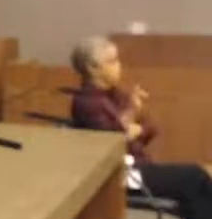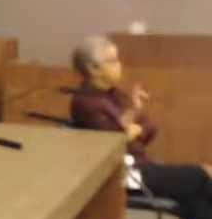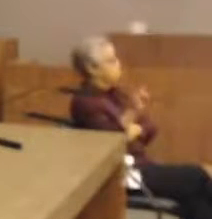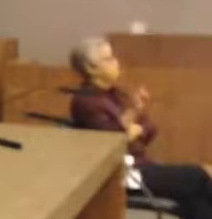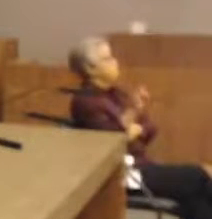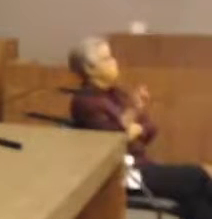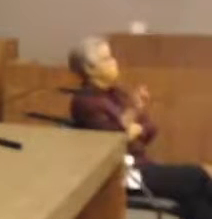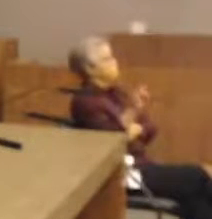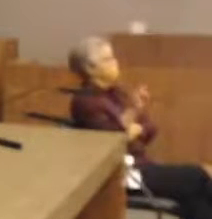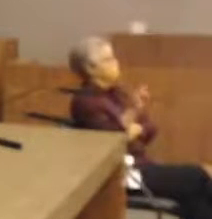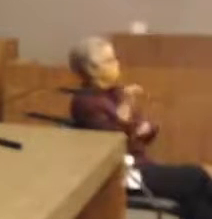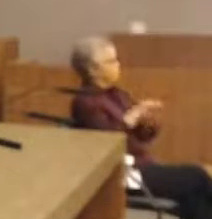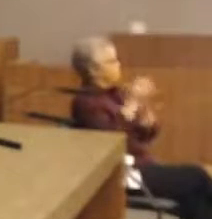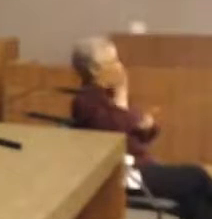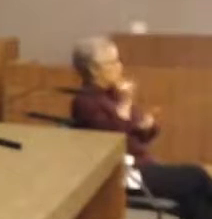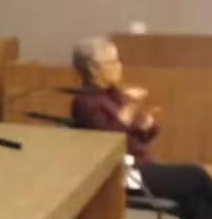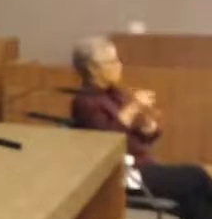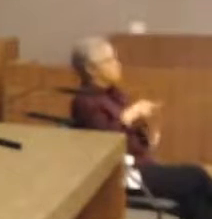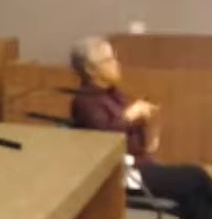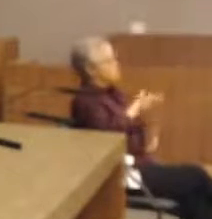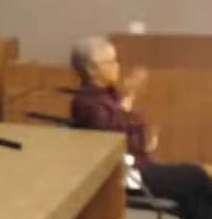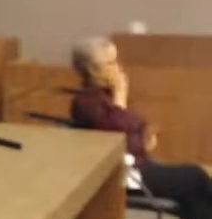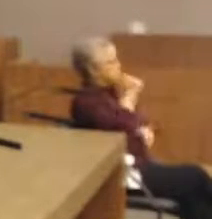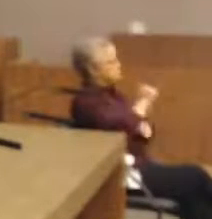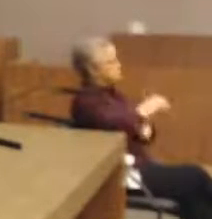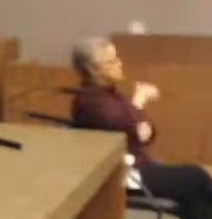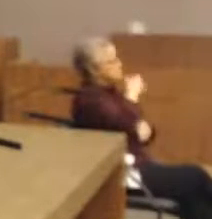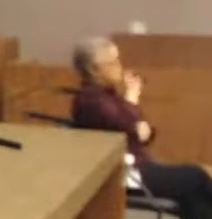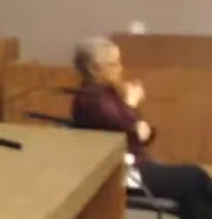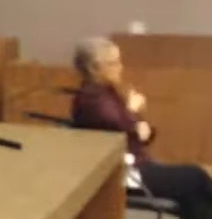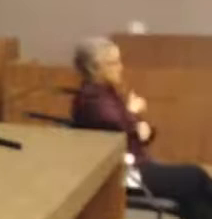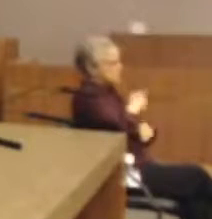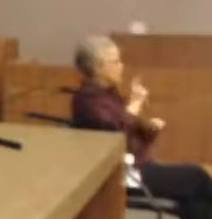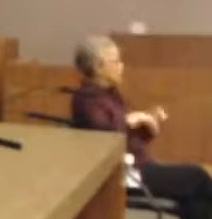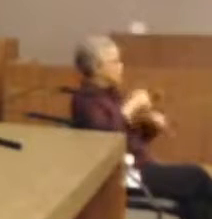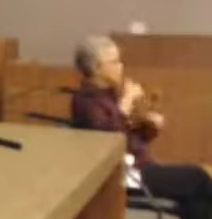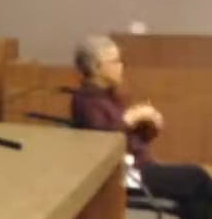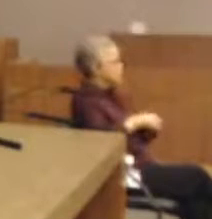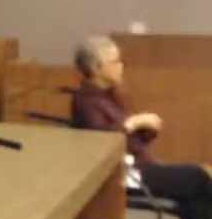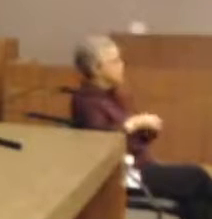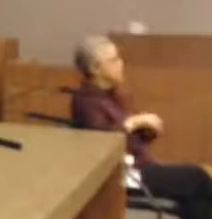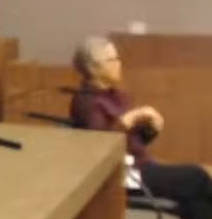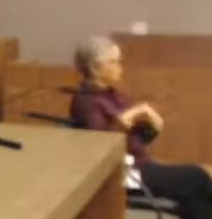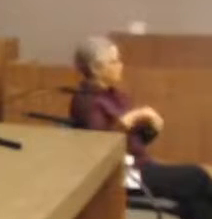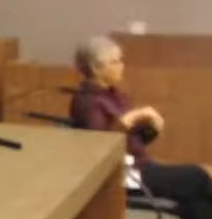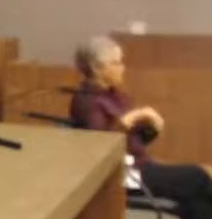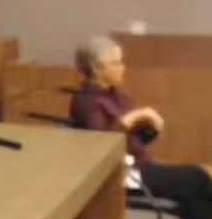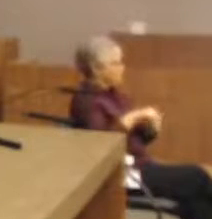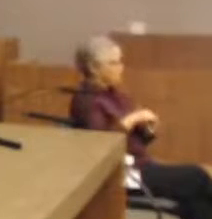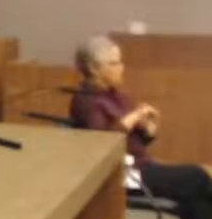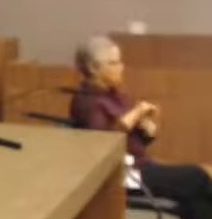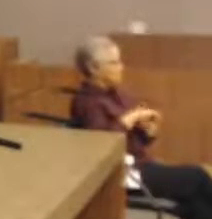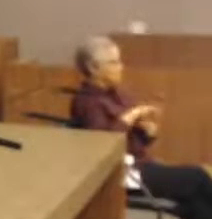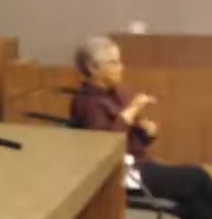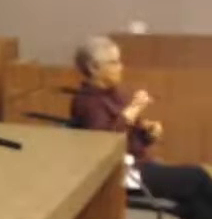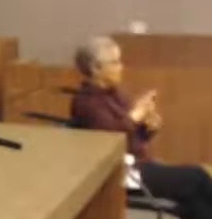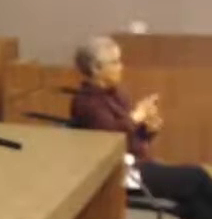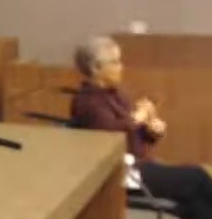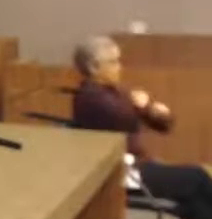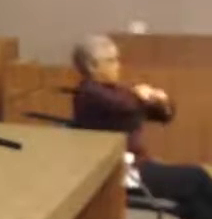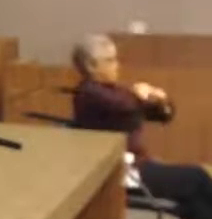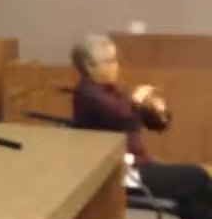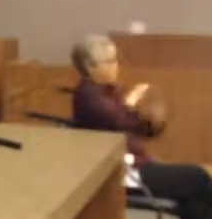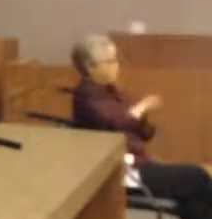that happened the night before when they drank a lot, because that's going to get cut off, right? So they're not, it's actually going to prevent that encoding. So it's